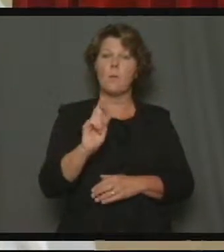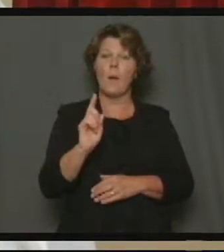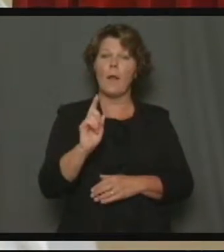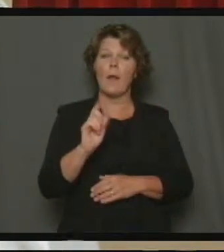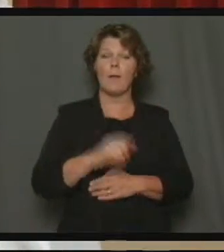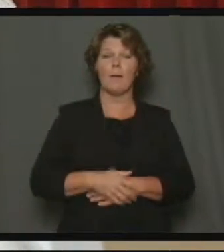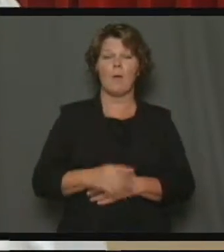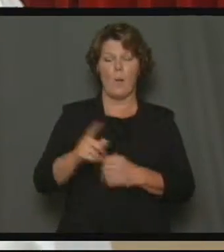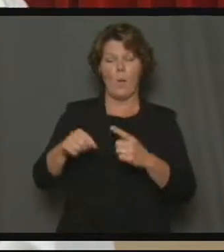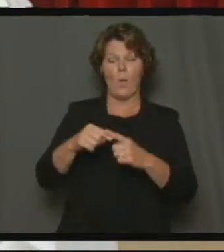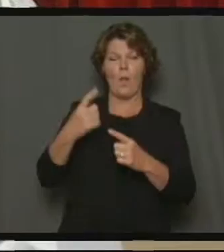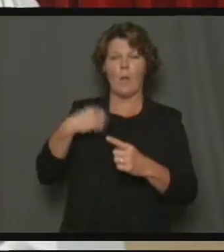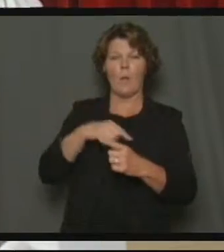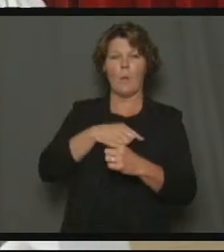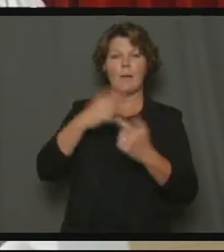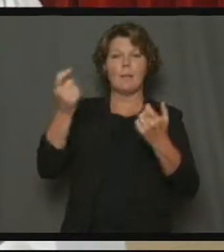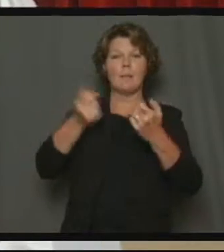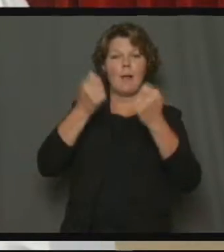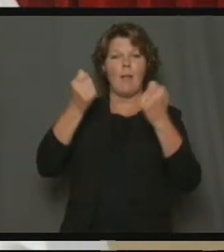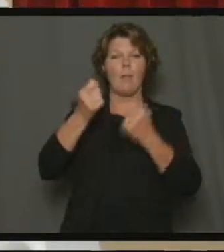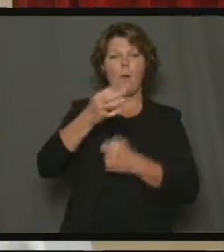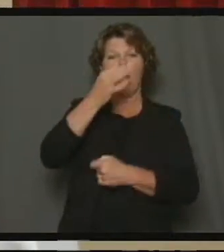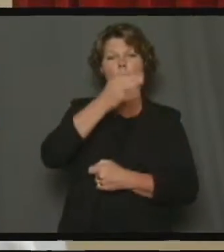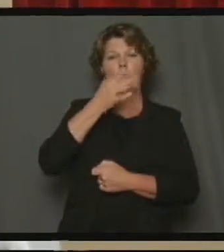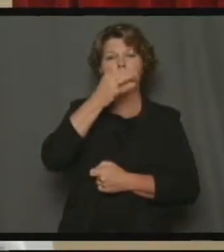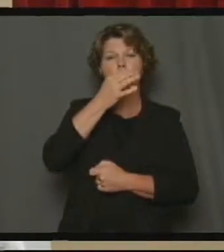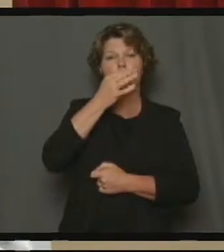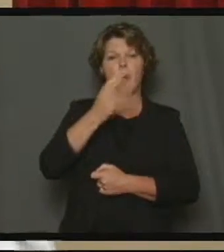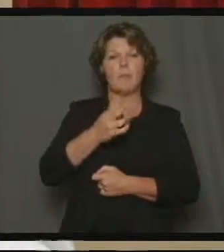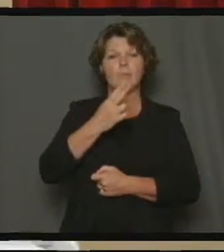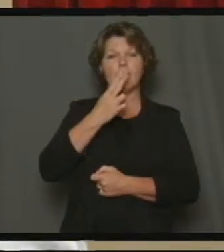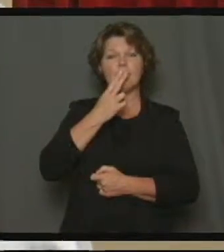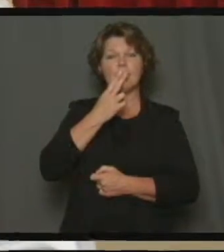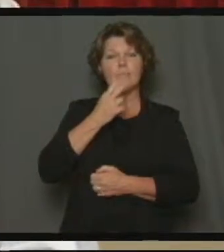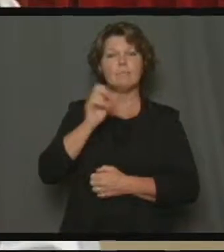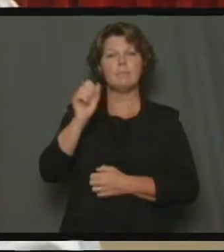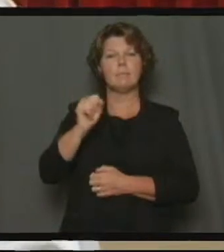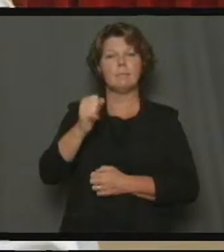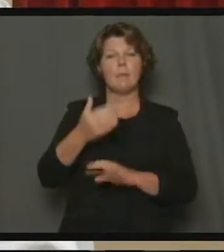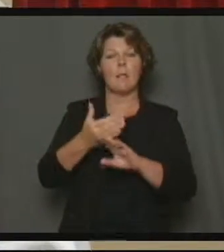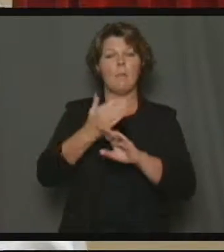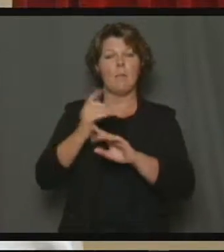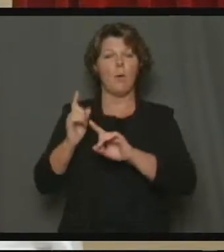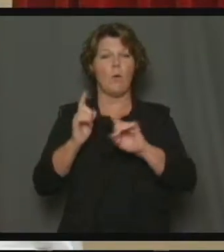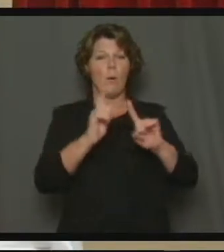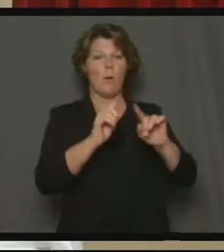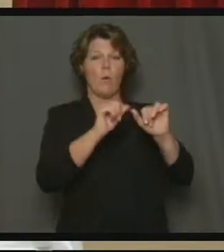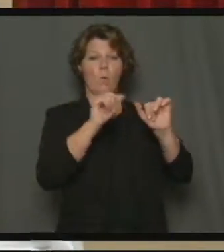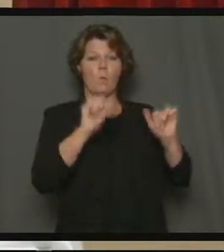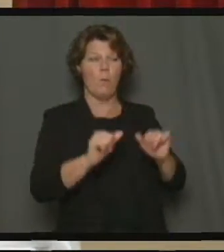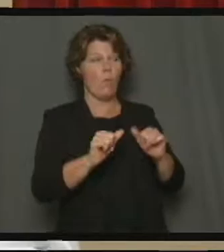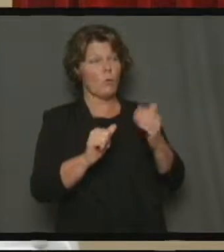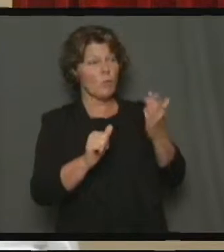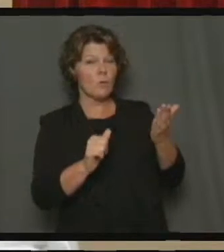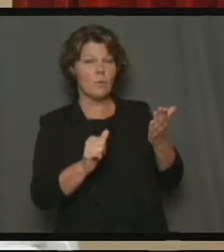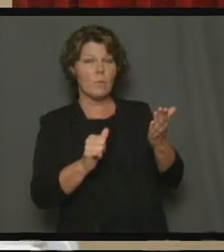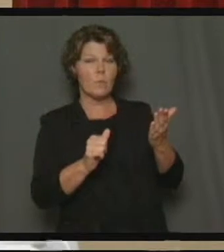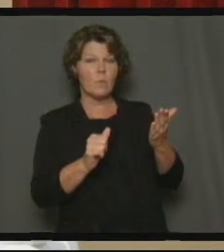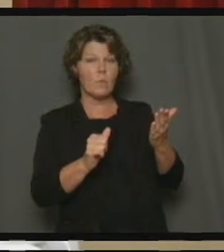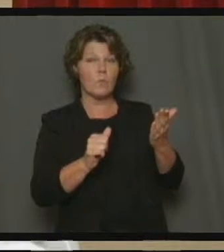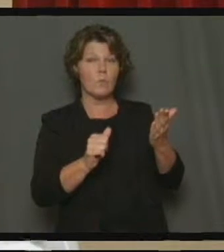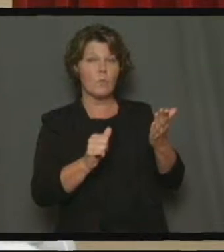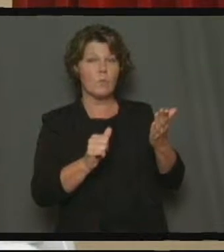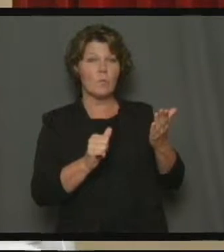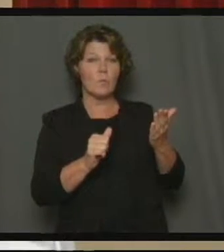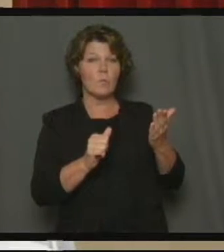we celebrate the Lord's Supper. Because before we approach that altar, the liturgy brings